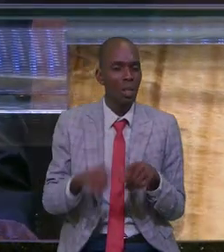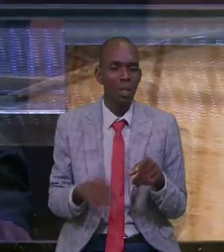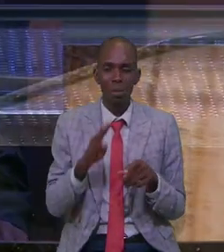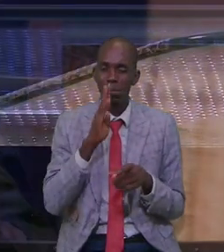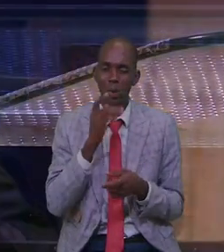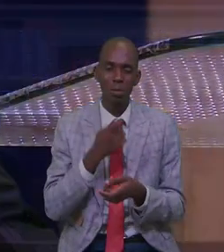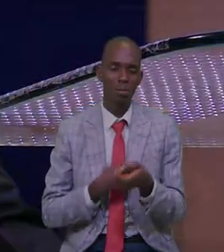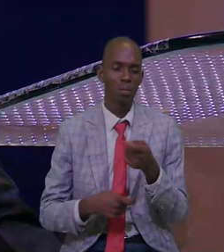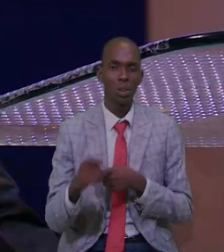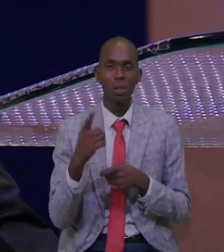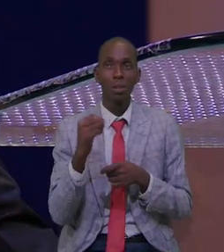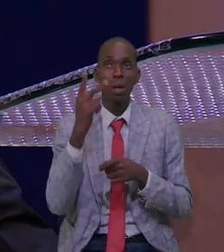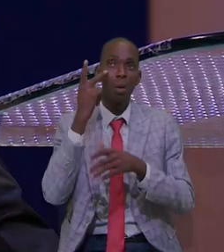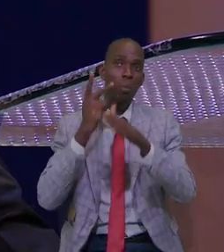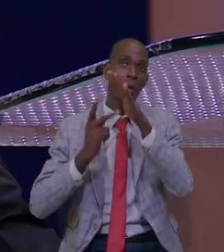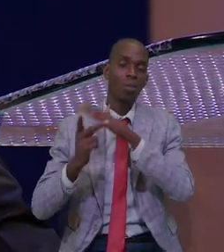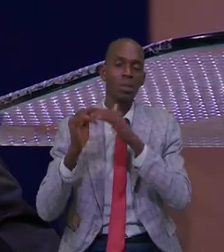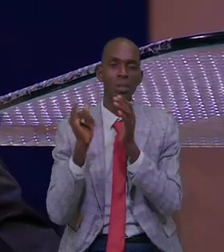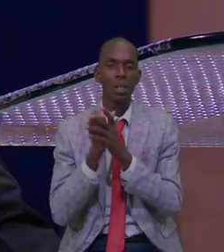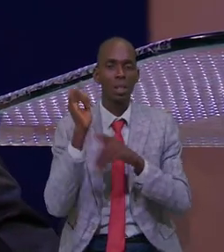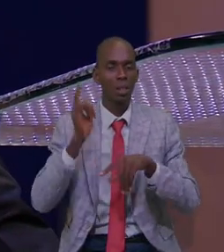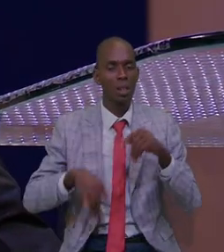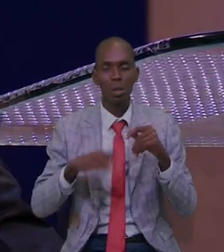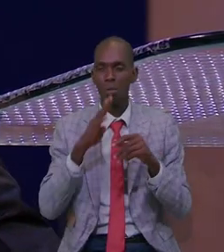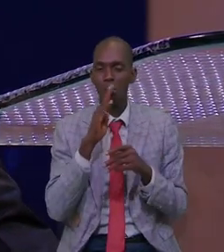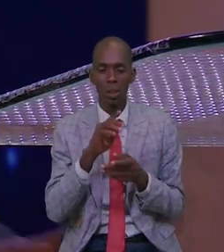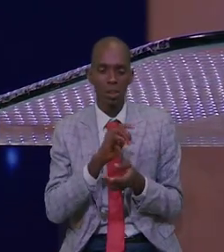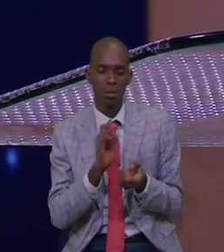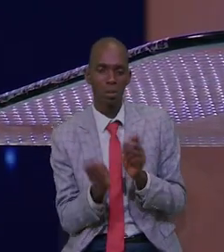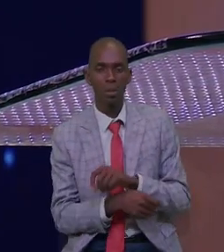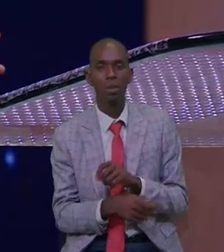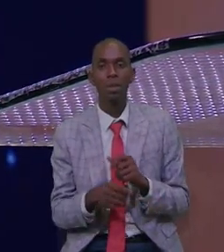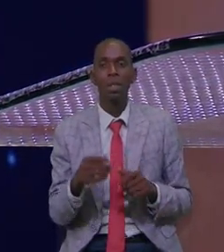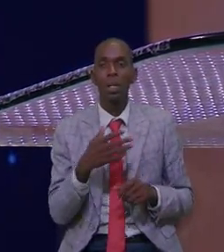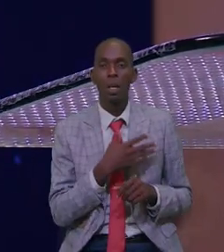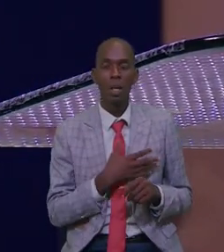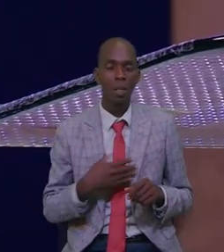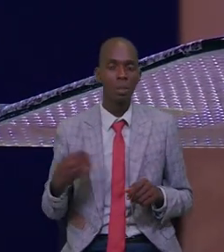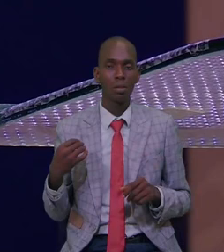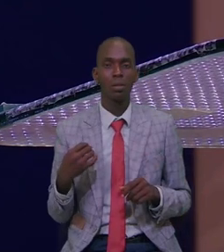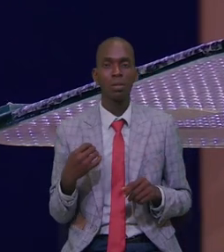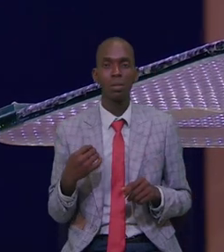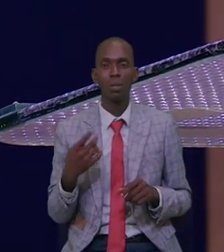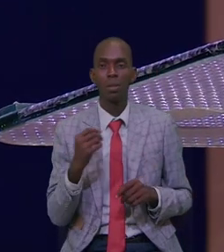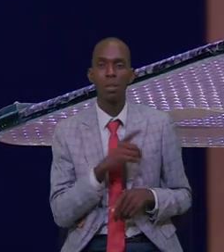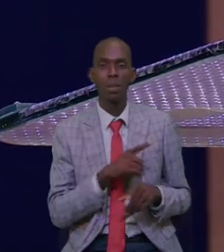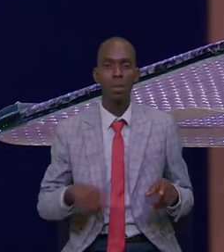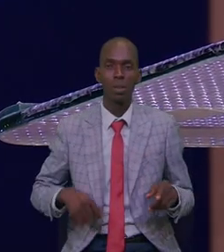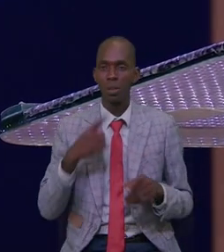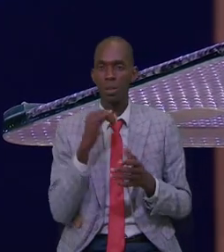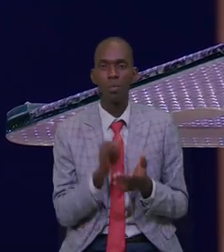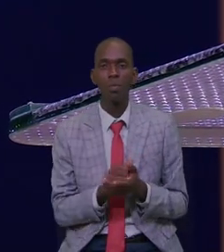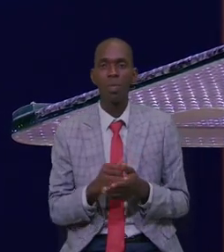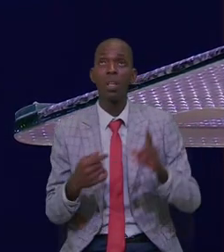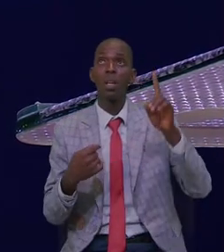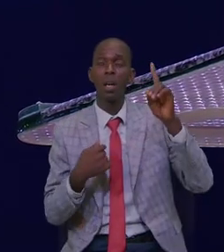reversed, the prophecy that cannot be displayed and be displaced. The Lord said, I